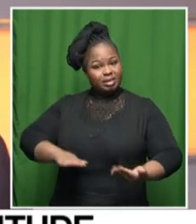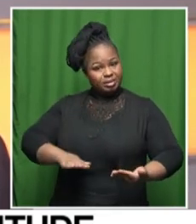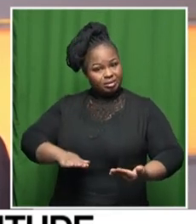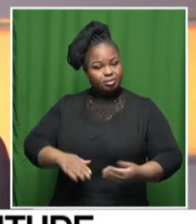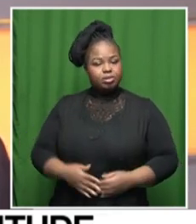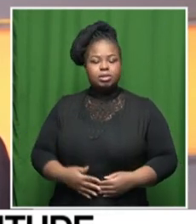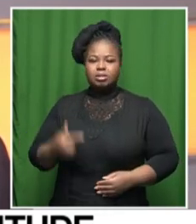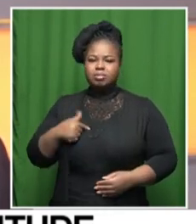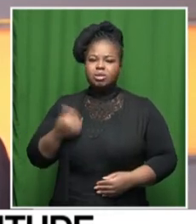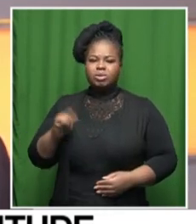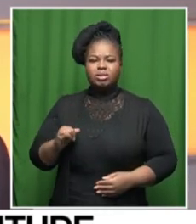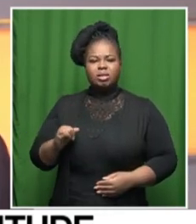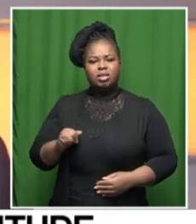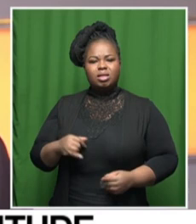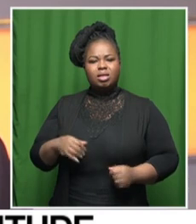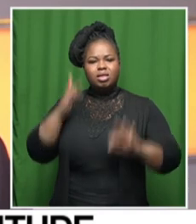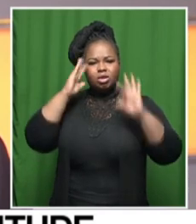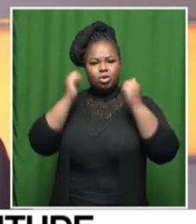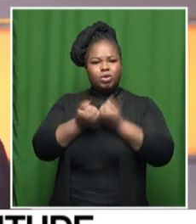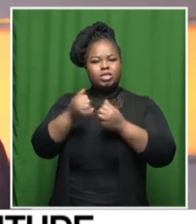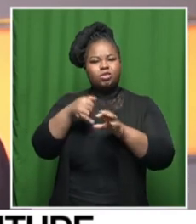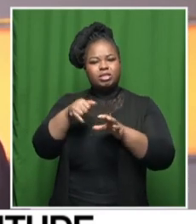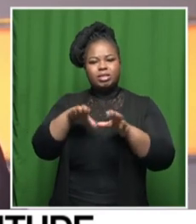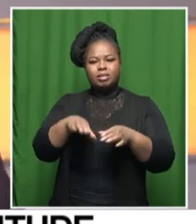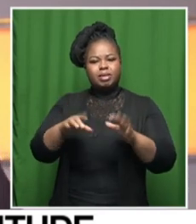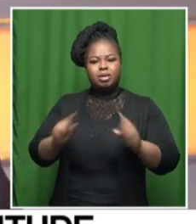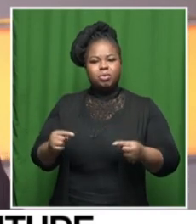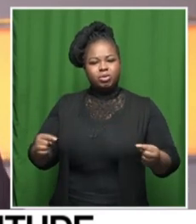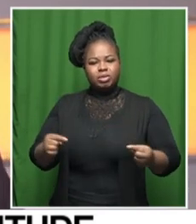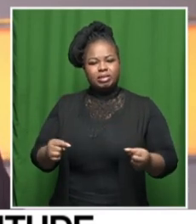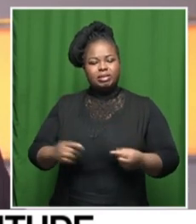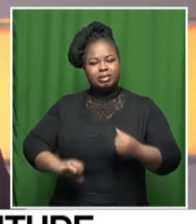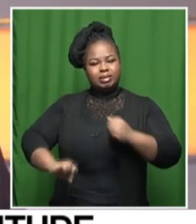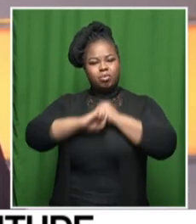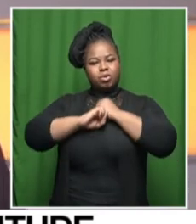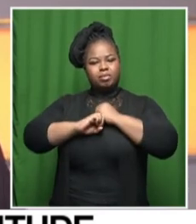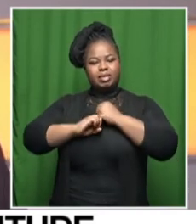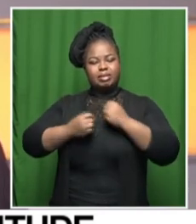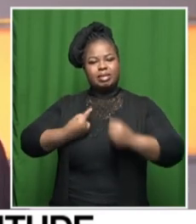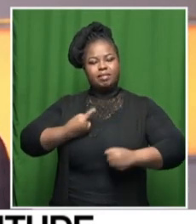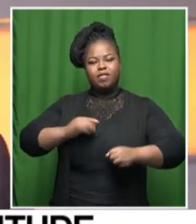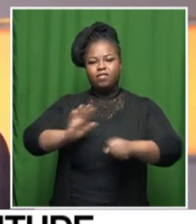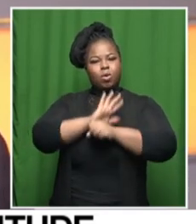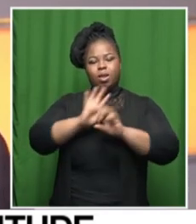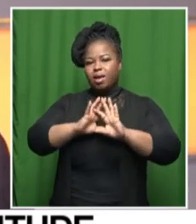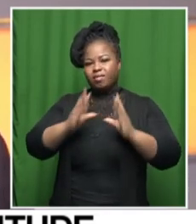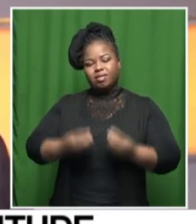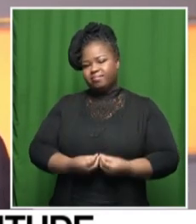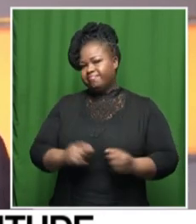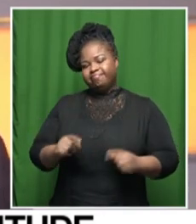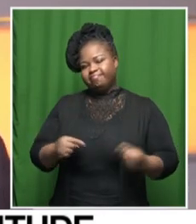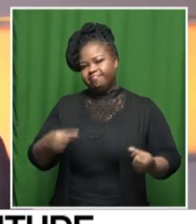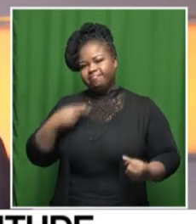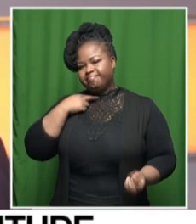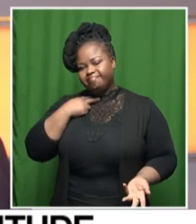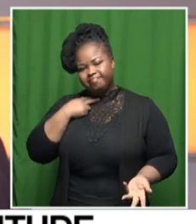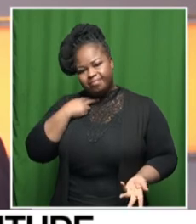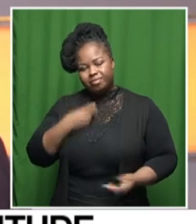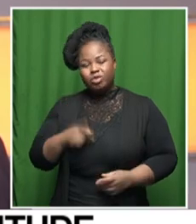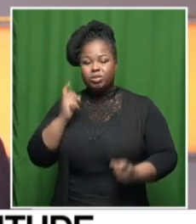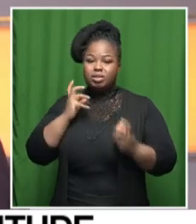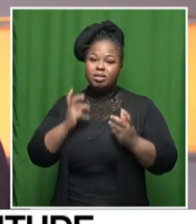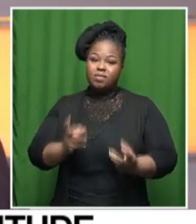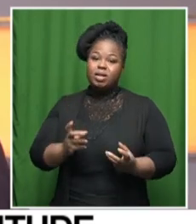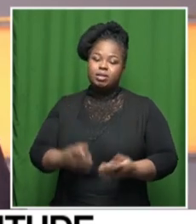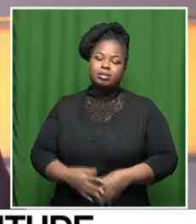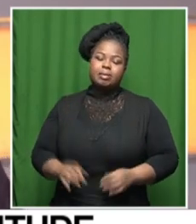my mother died, I was still an intern. I couldn't provide for myself like basic needs. So it was hard, but I